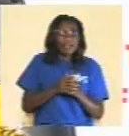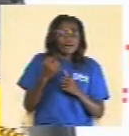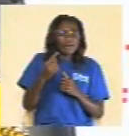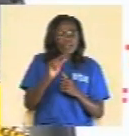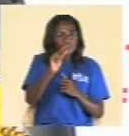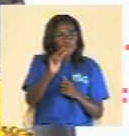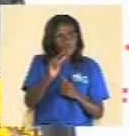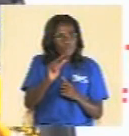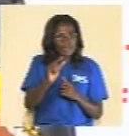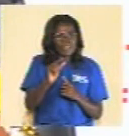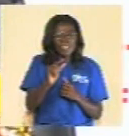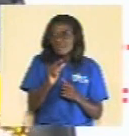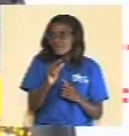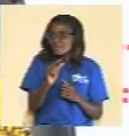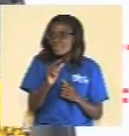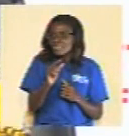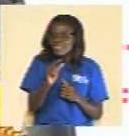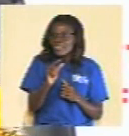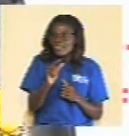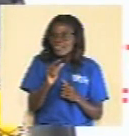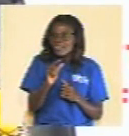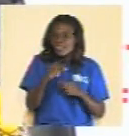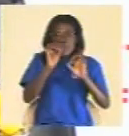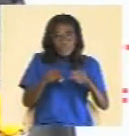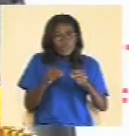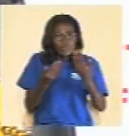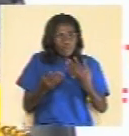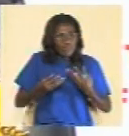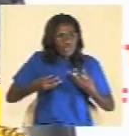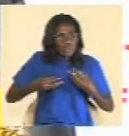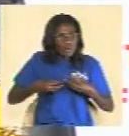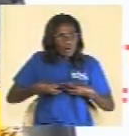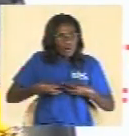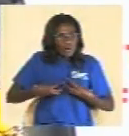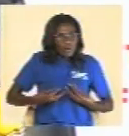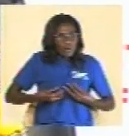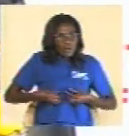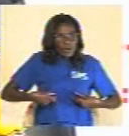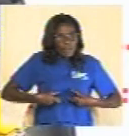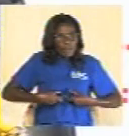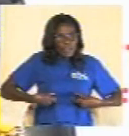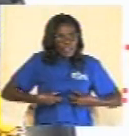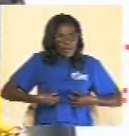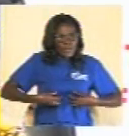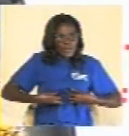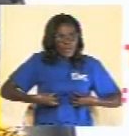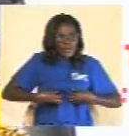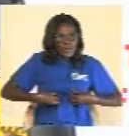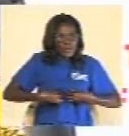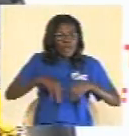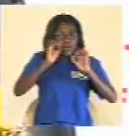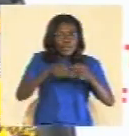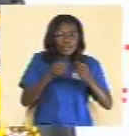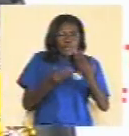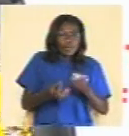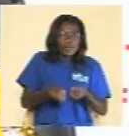small possibility that you could have problem with your liver. But a lot of times, these are just slight changes in your liver function, or no,